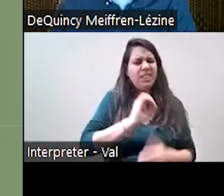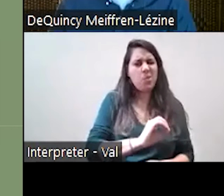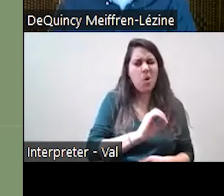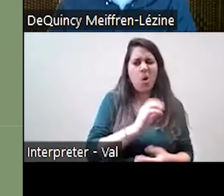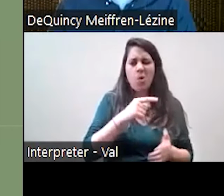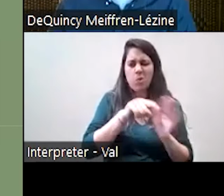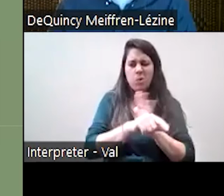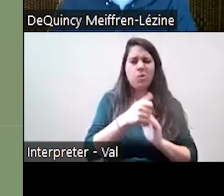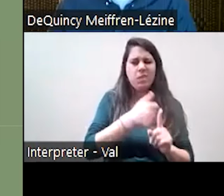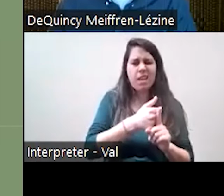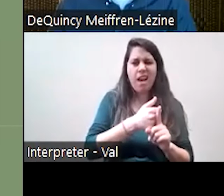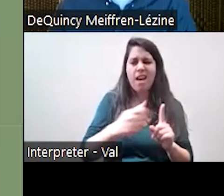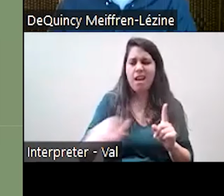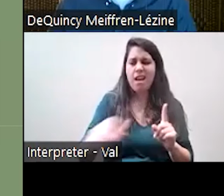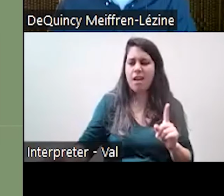the